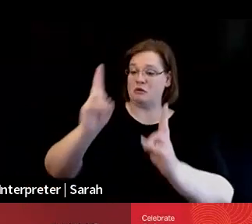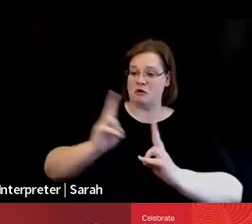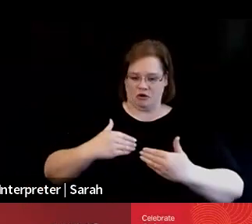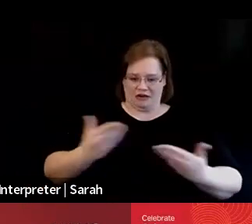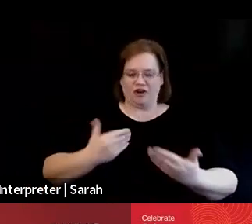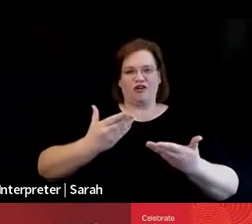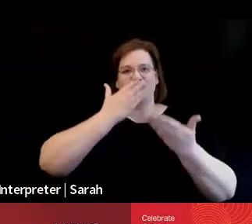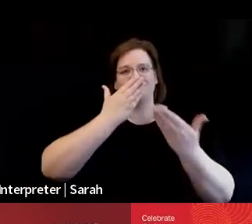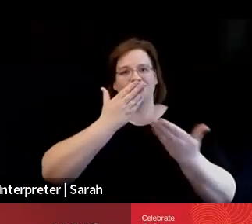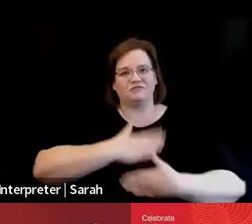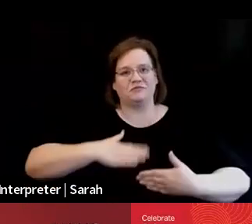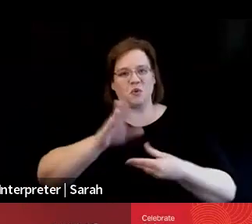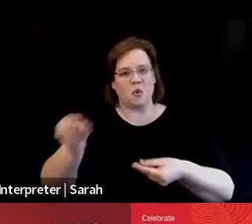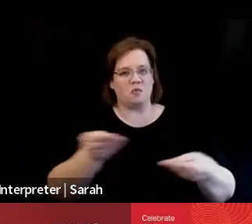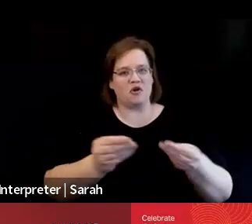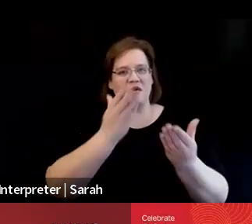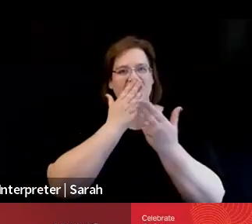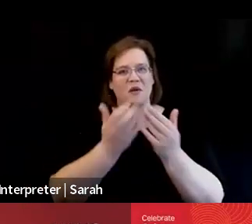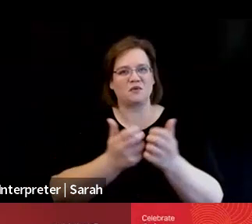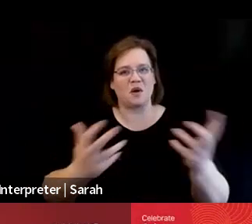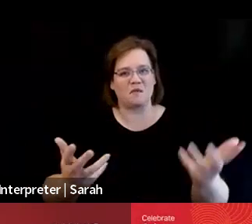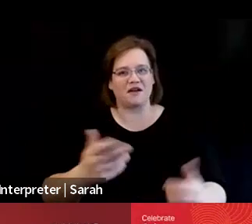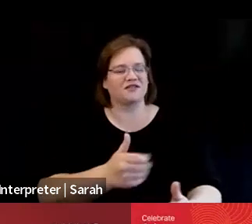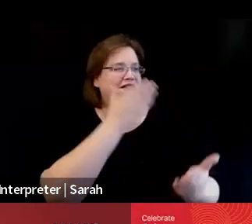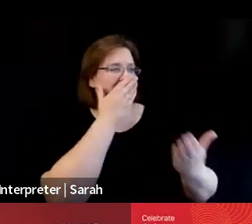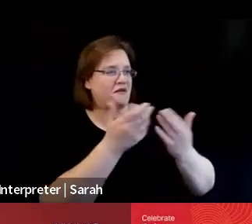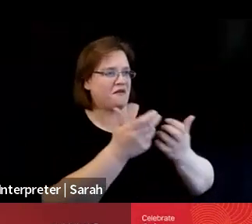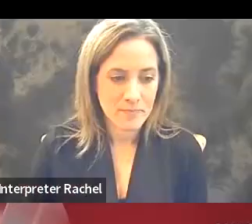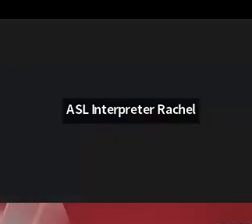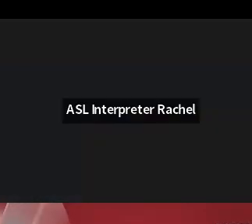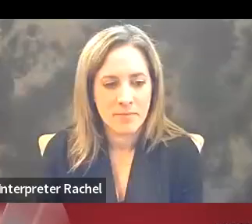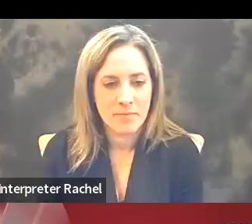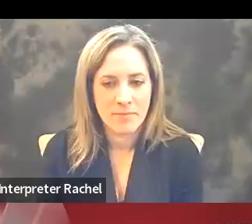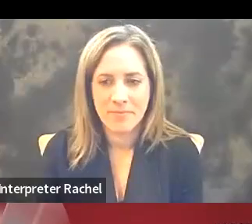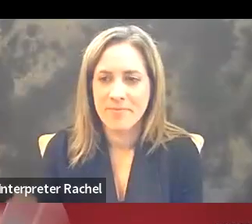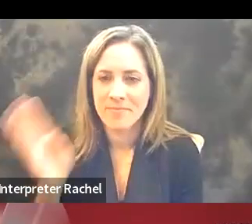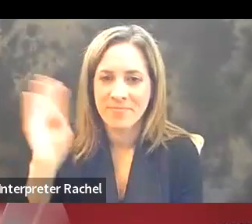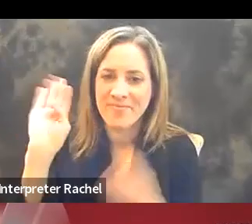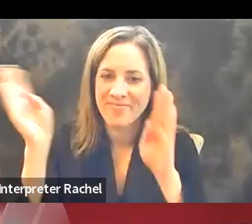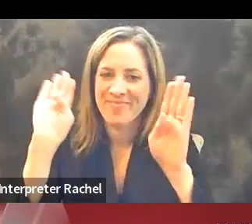much appreciated your moderating. Thank you so much. Thank you very much. Bye-bye. Thank you.